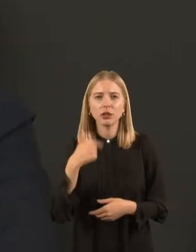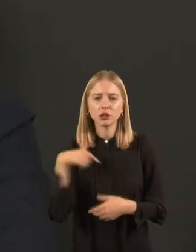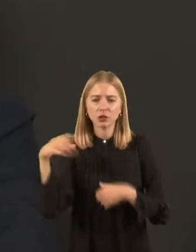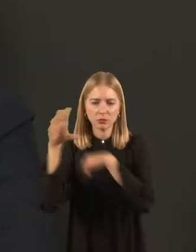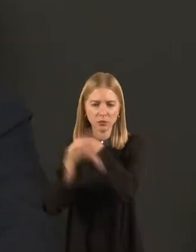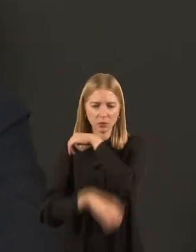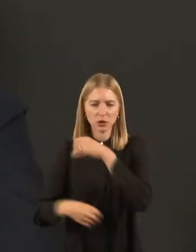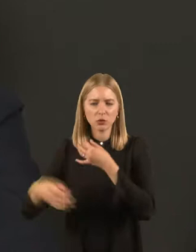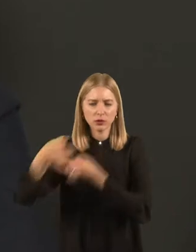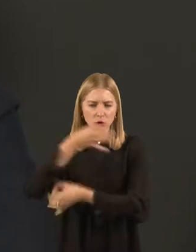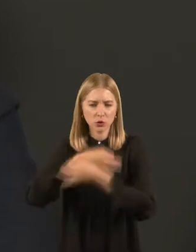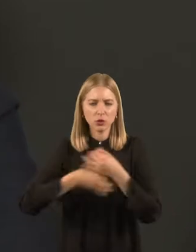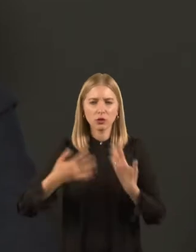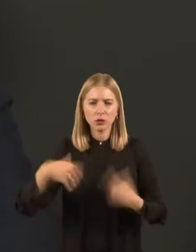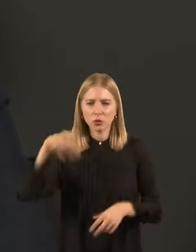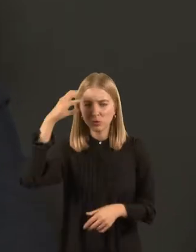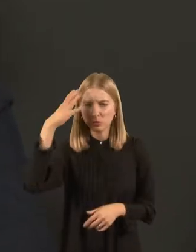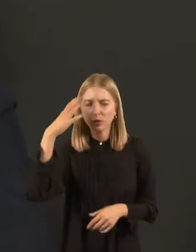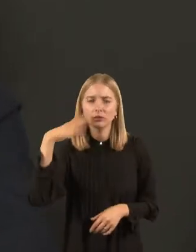And